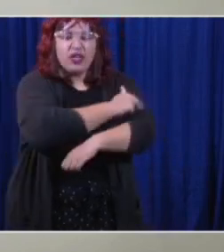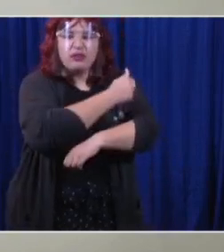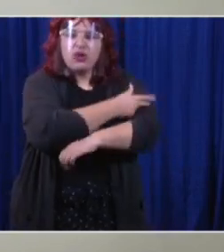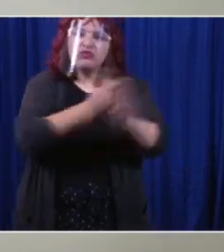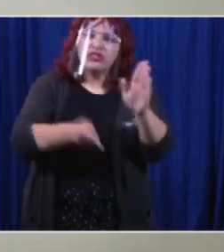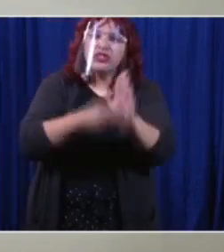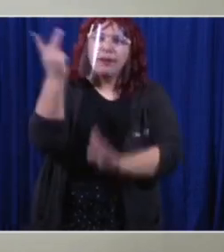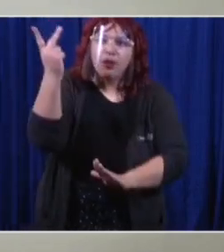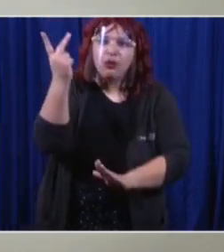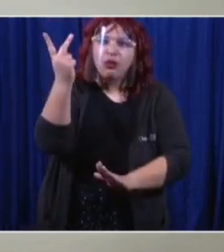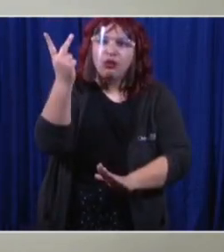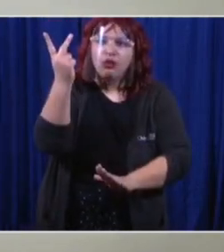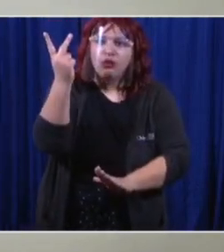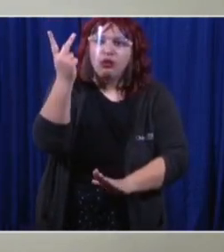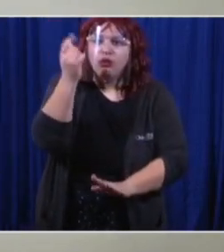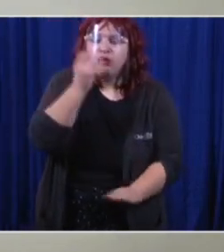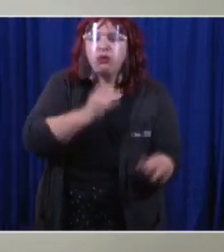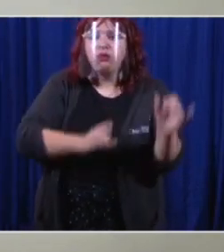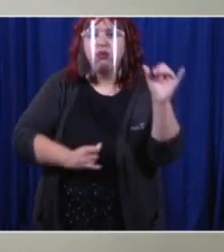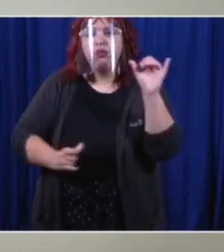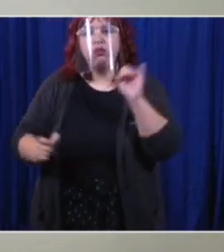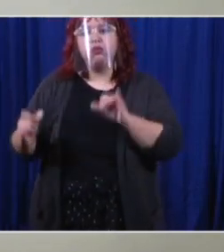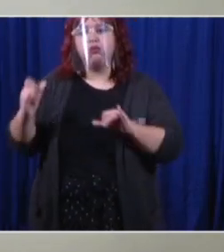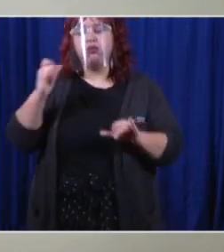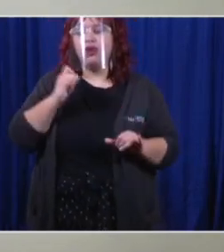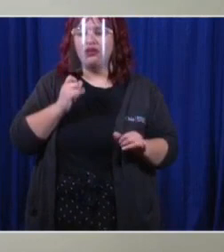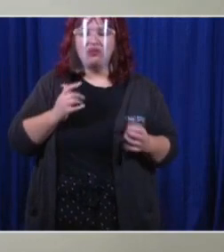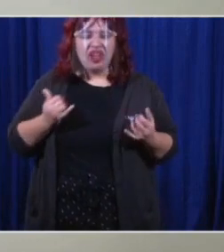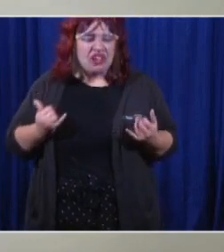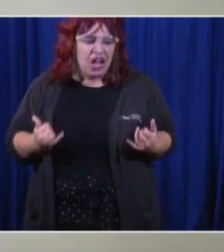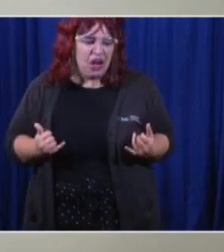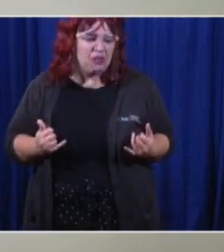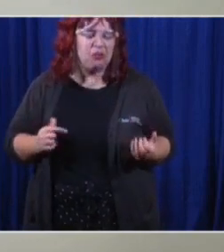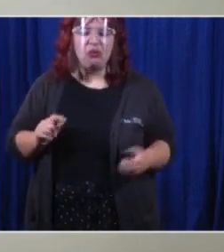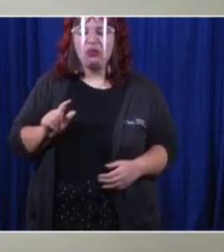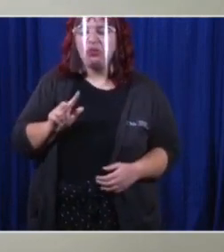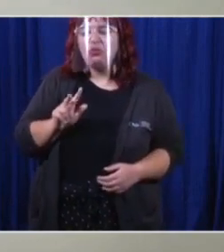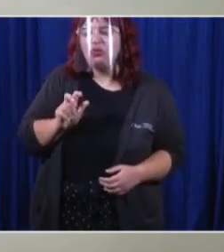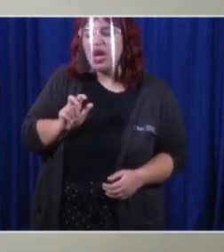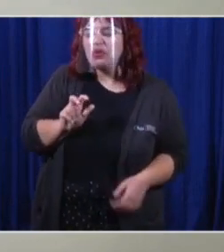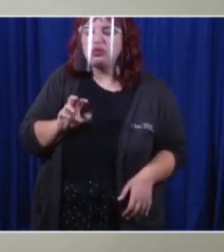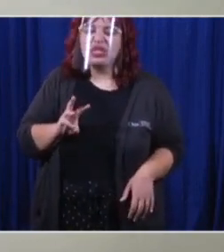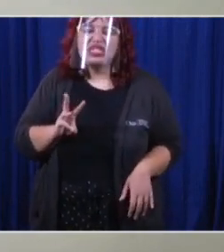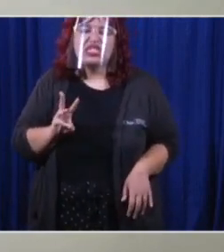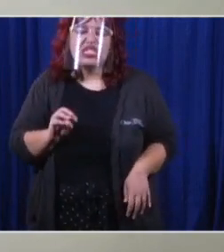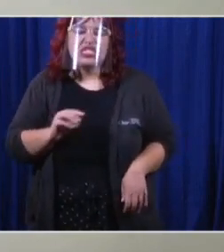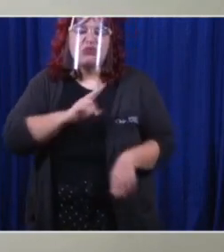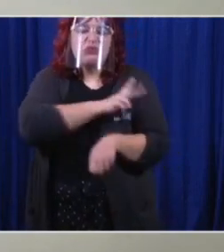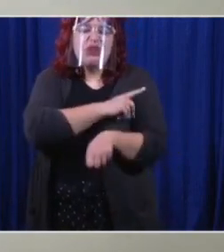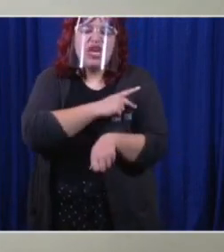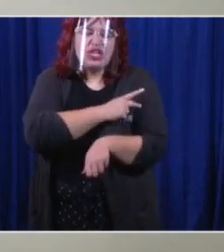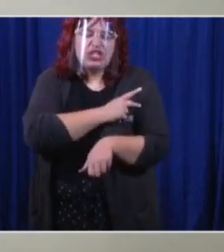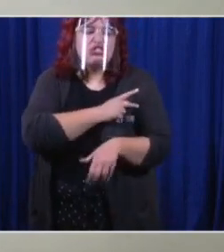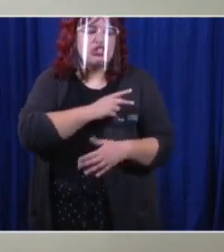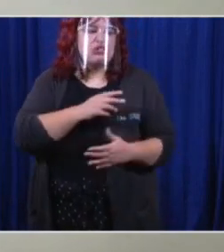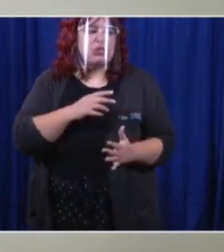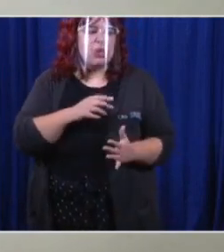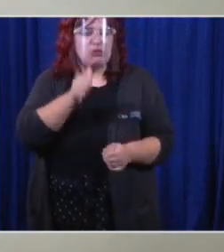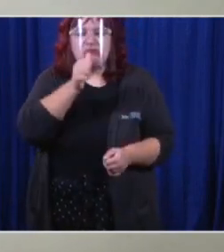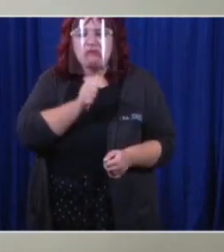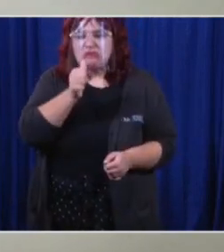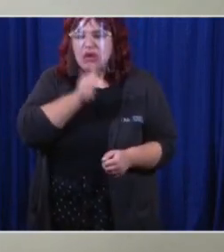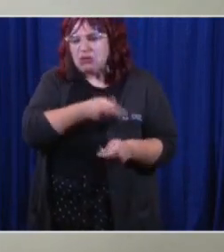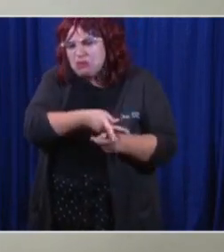Right now we can accommodate the 360 some patients that are in our community right now. But